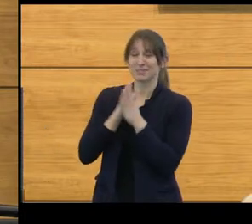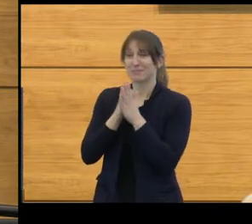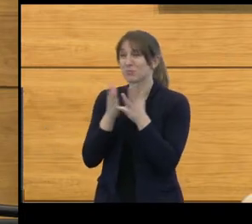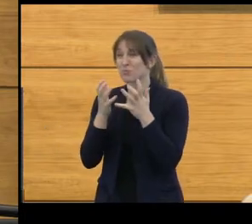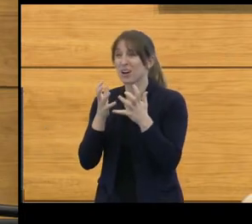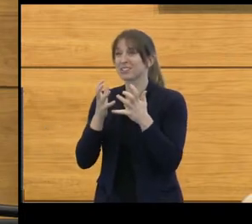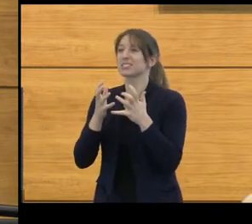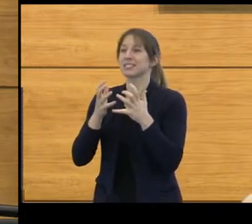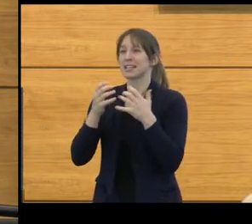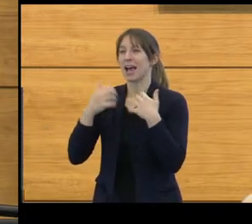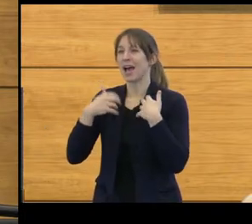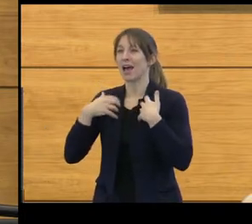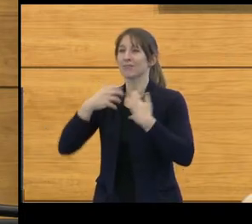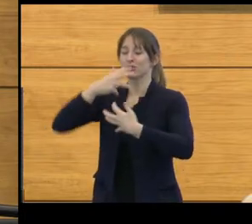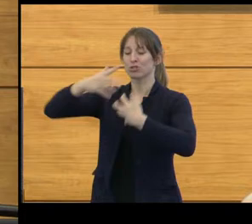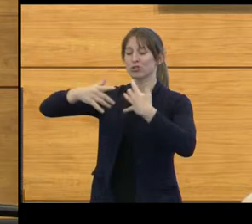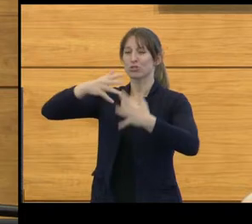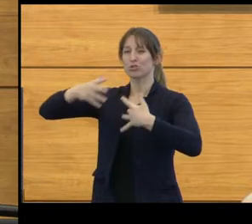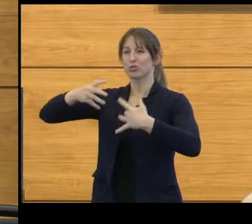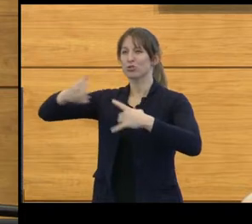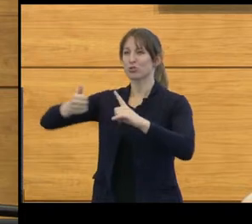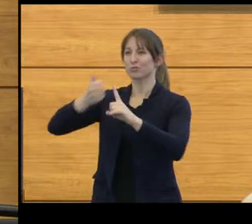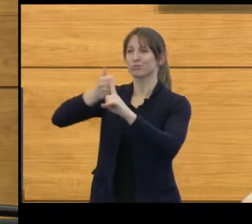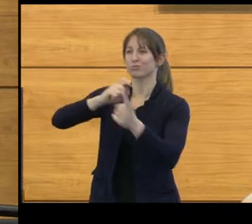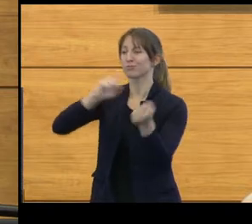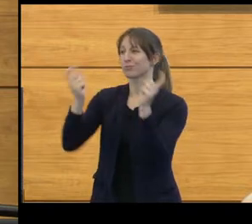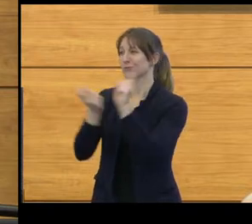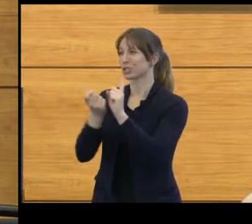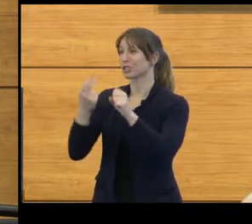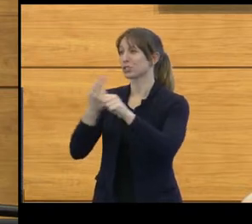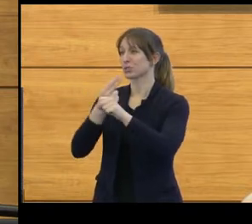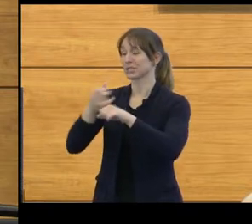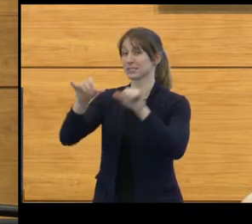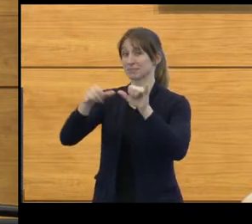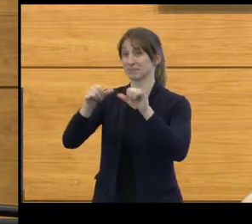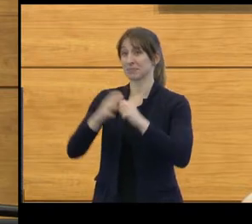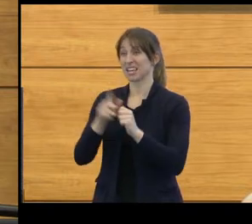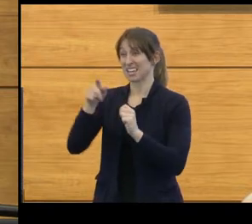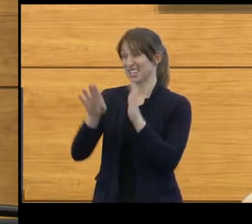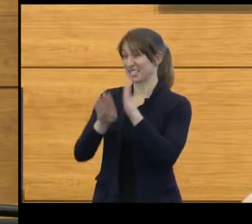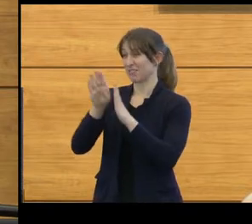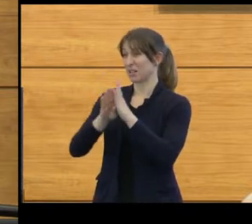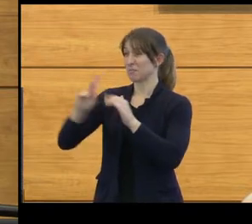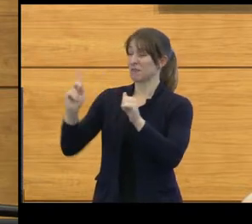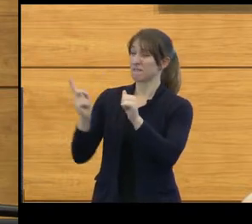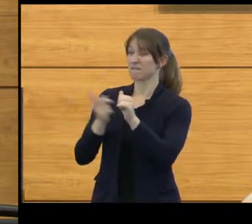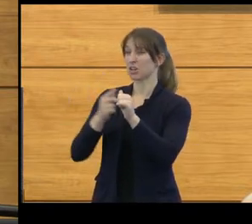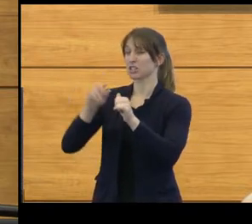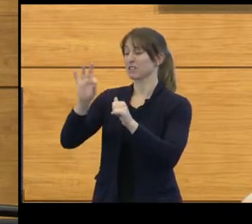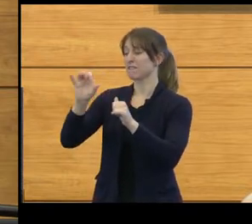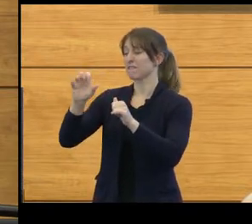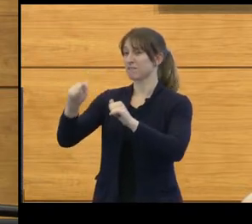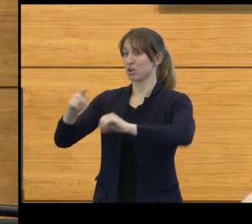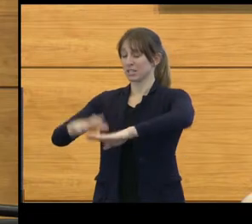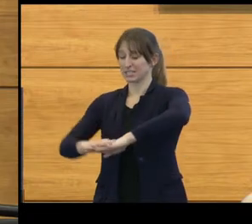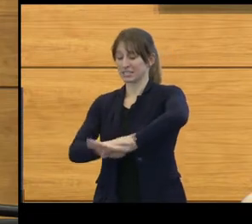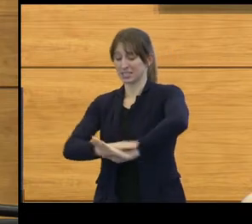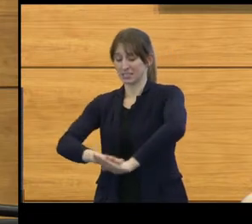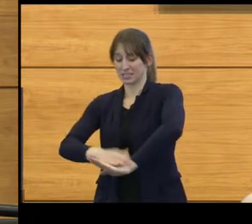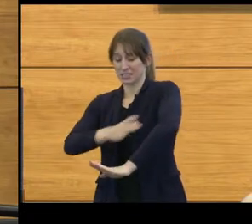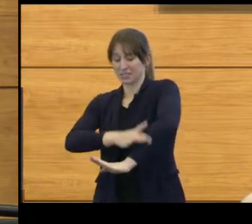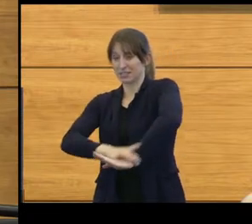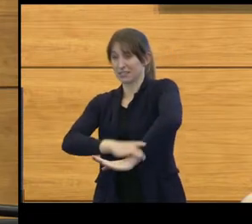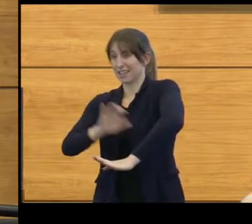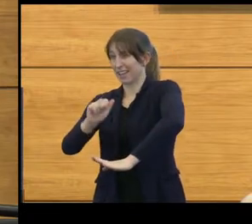impact through engineering. He led development of the first ankle-foot prosthesis that varies its